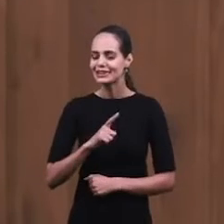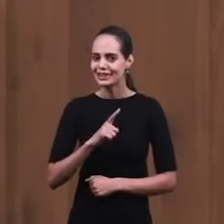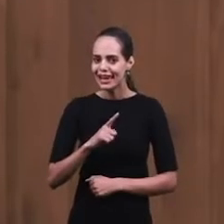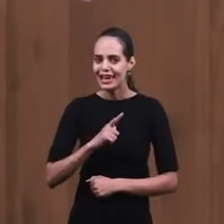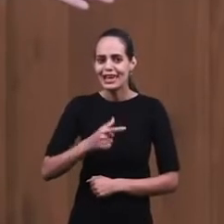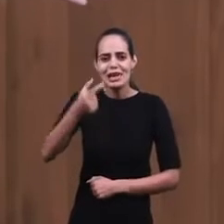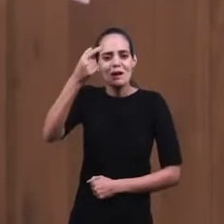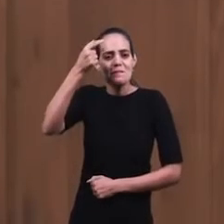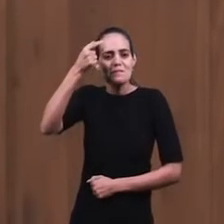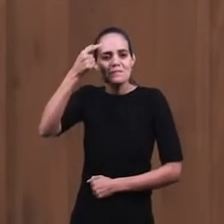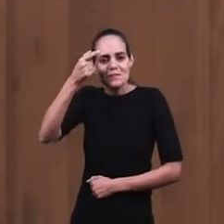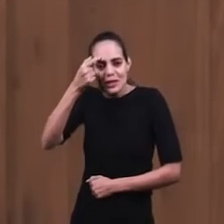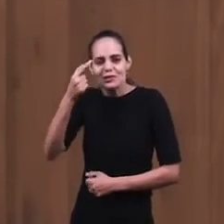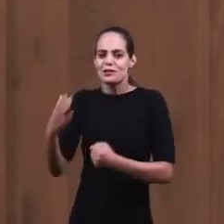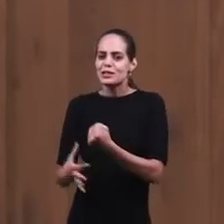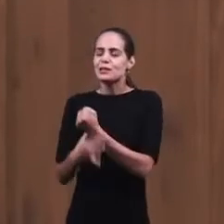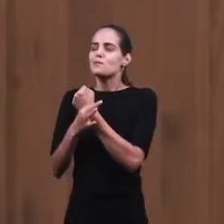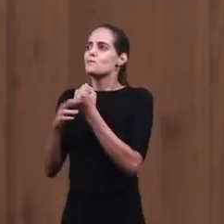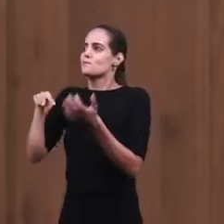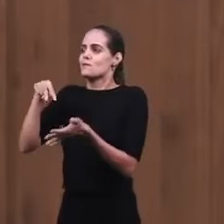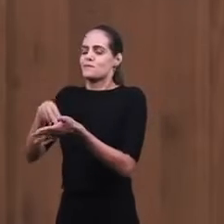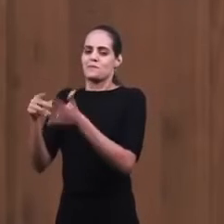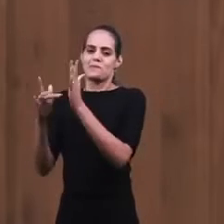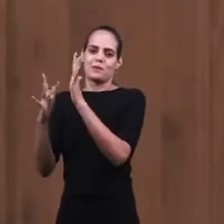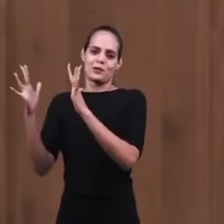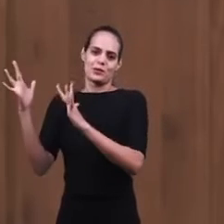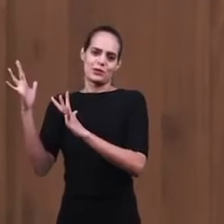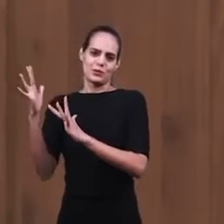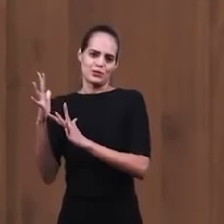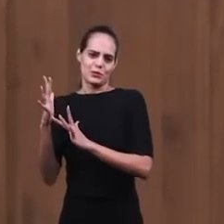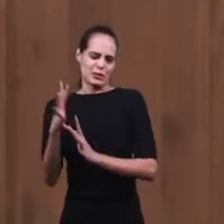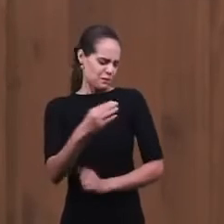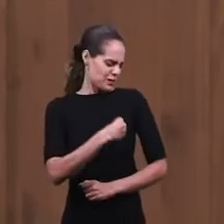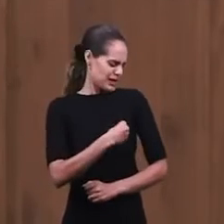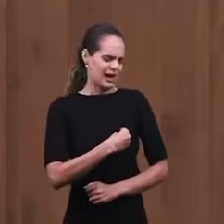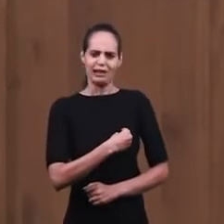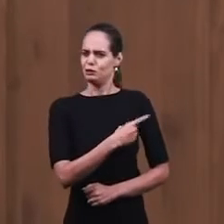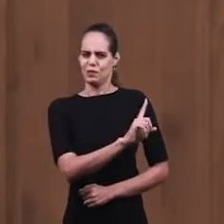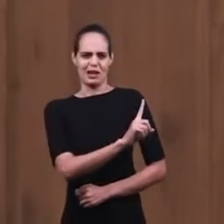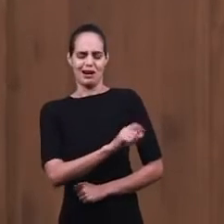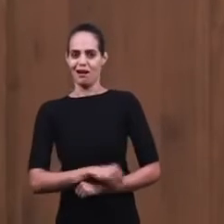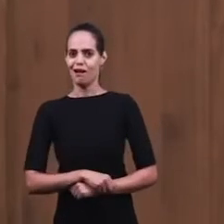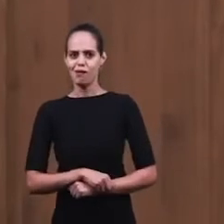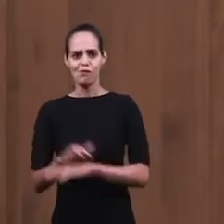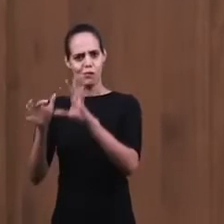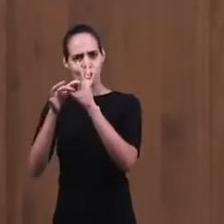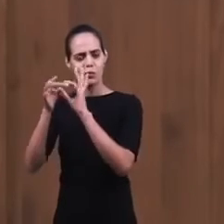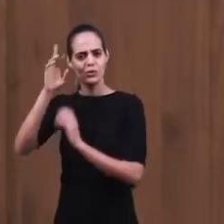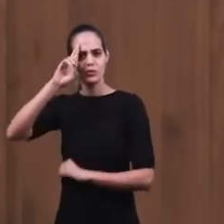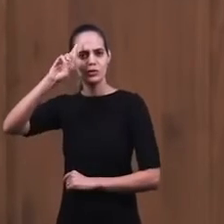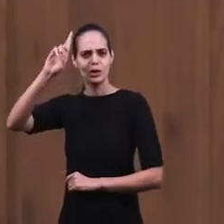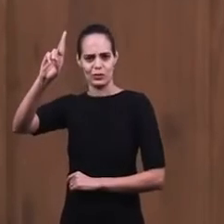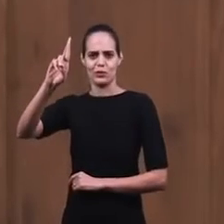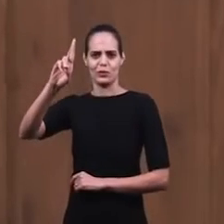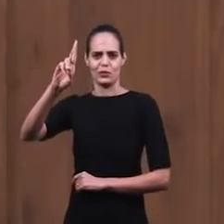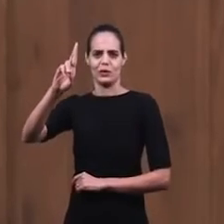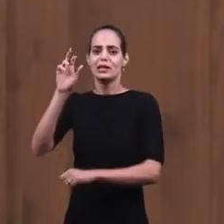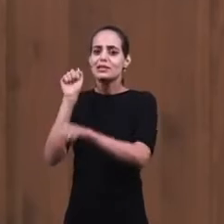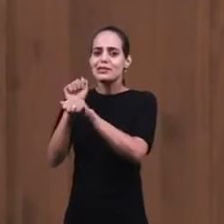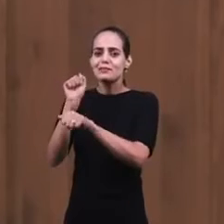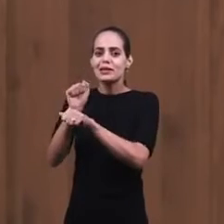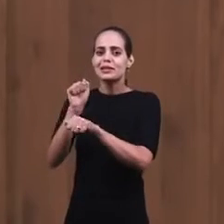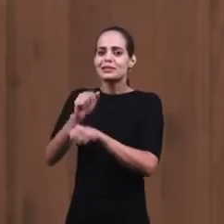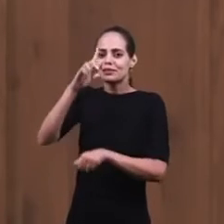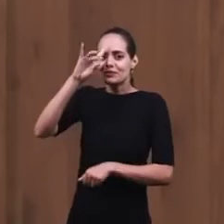to meet with Jesus face to face. How wonderful. Many of the enemies raised against